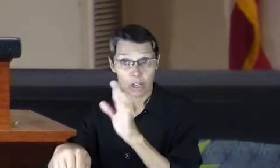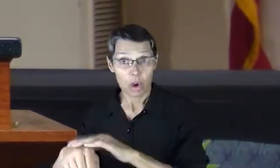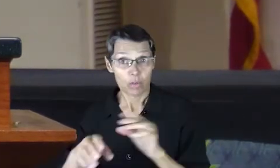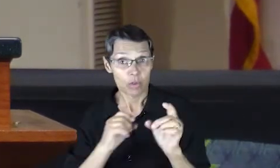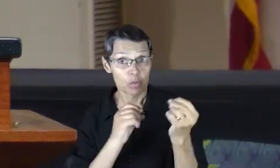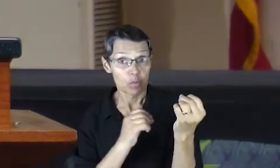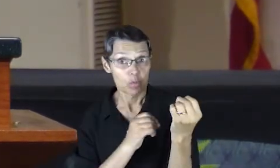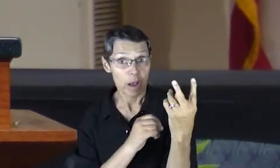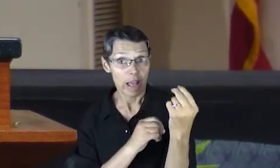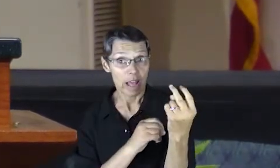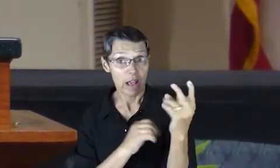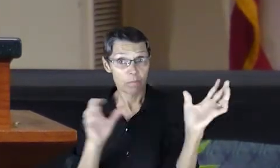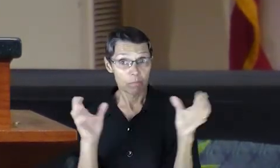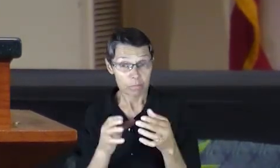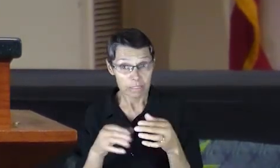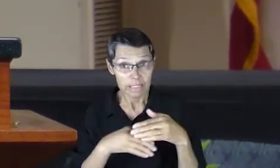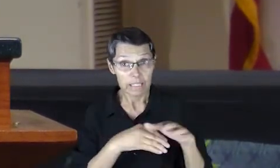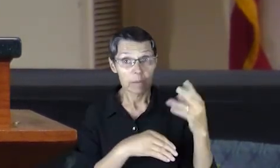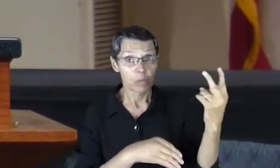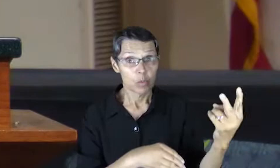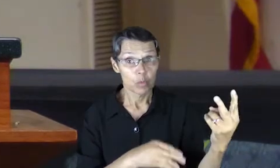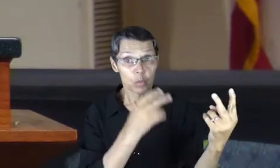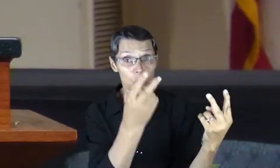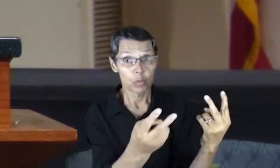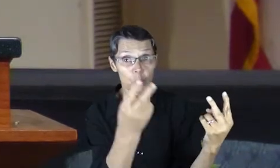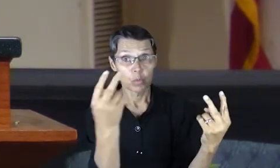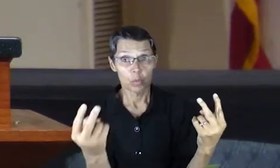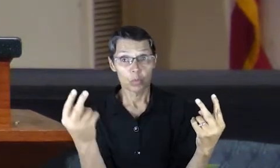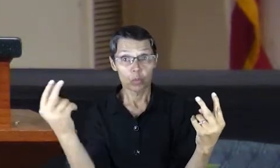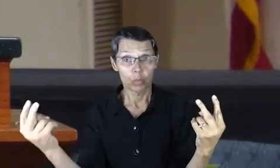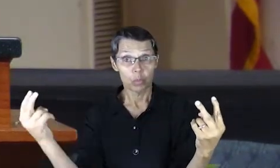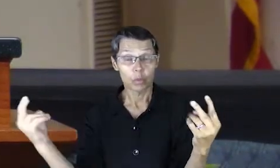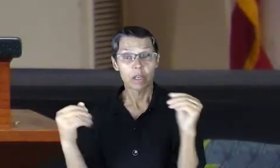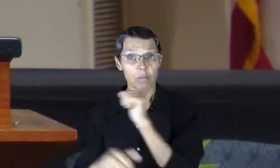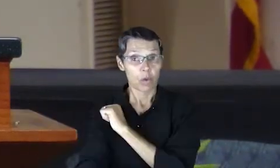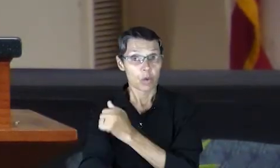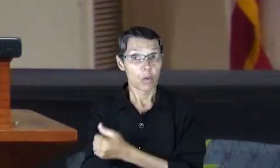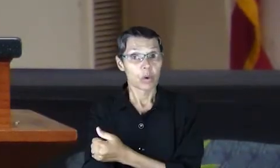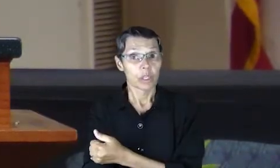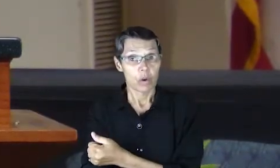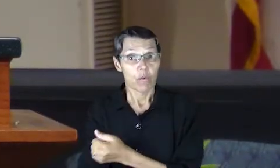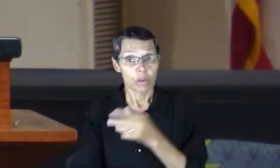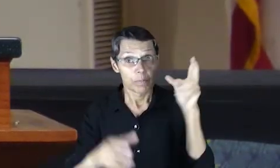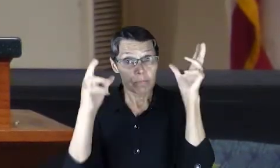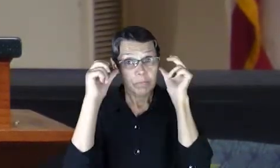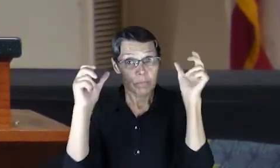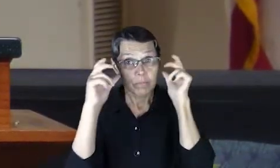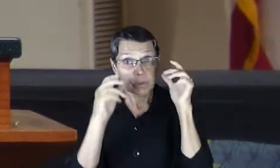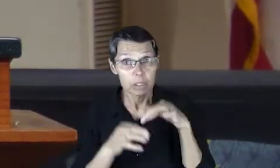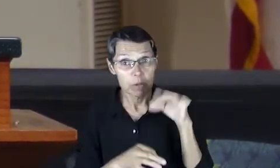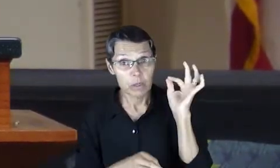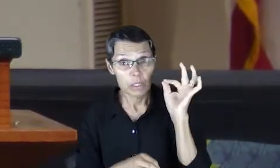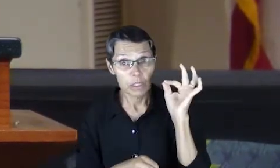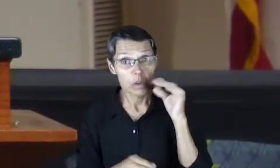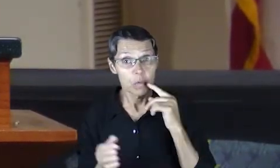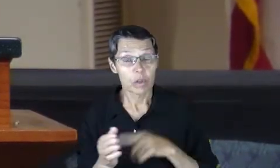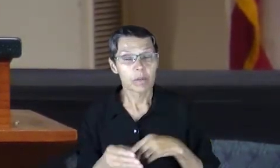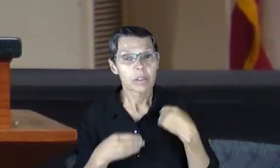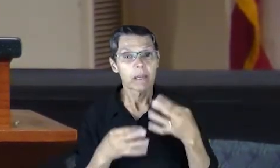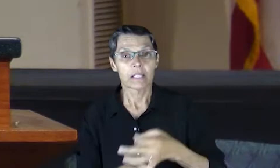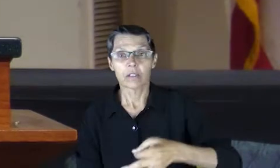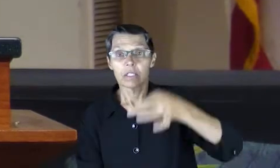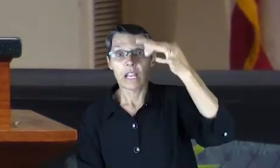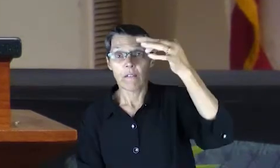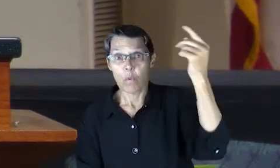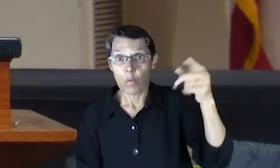two, and gave them authority over the unclean spirits. He ordered them to take nothing for their journey except a staff,